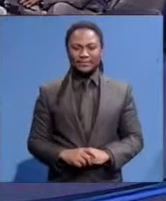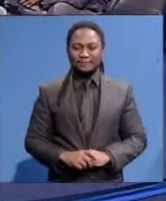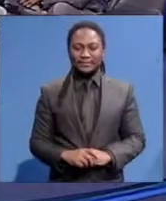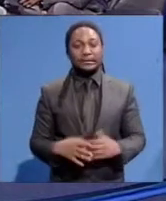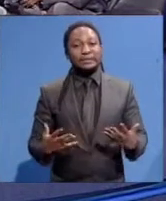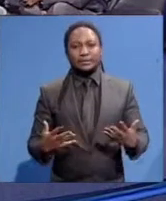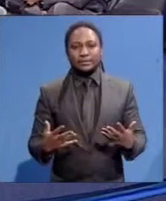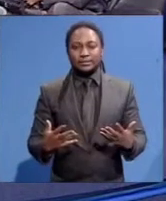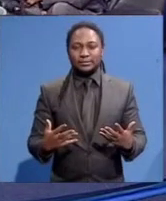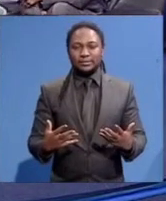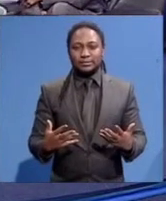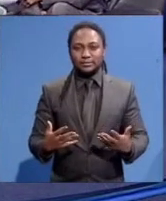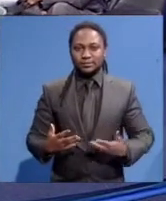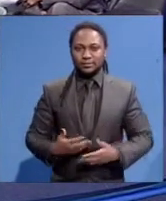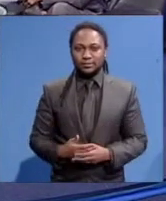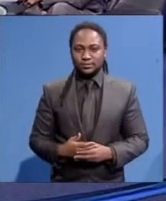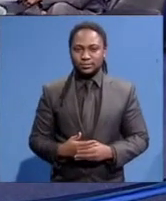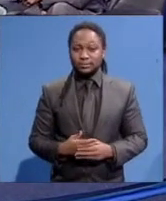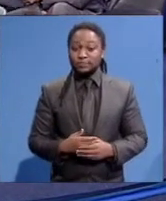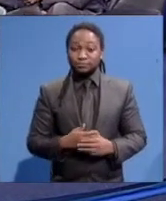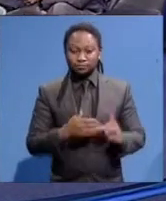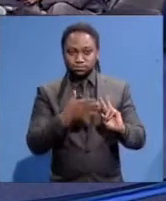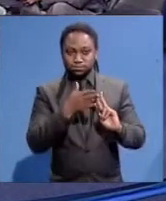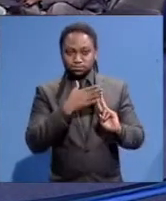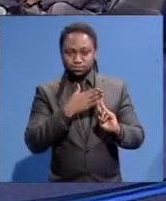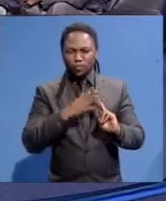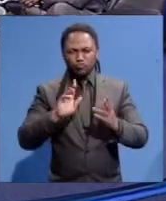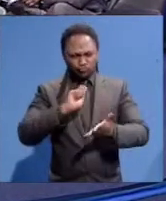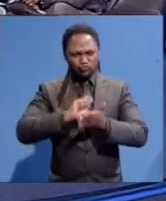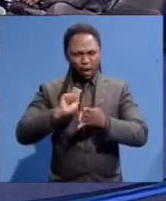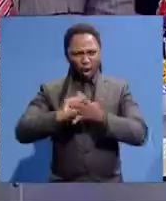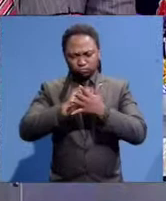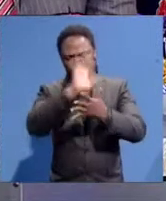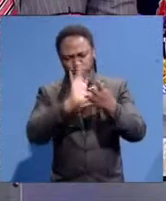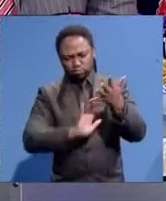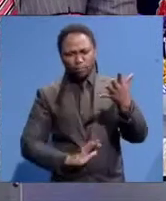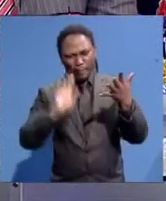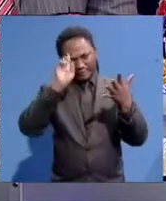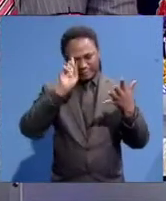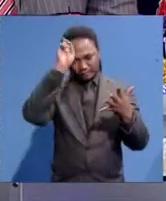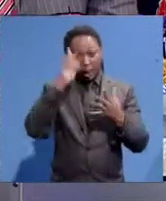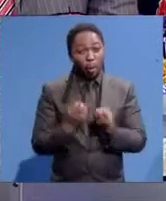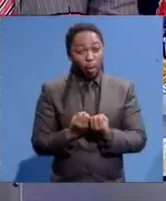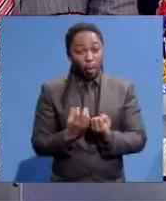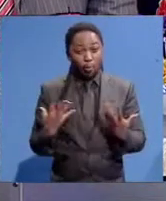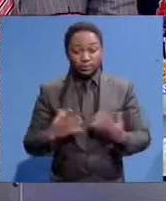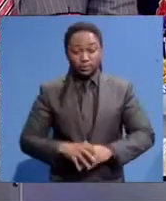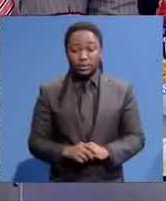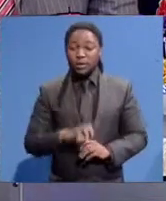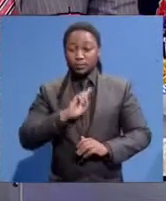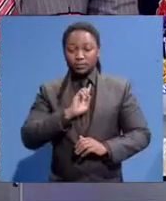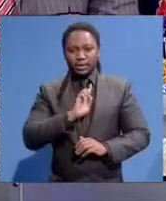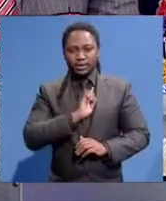Look, I mean, Kaya, you write extensively about Madiba. And particularly his